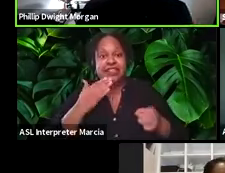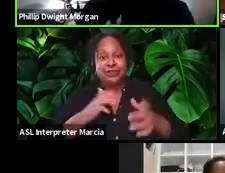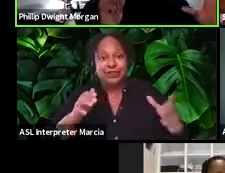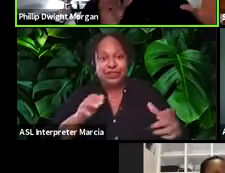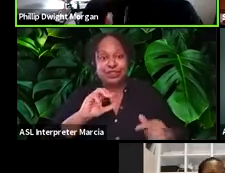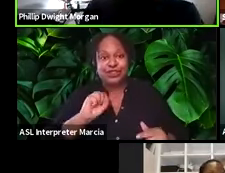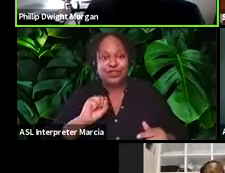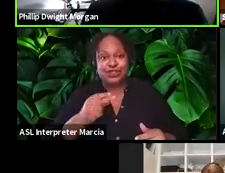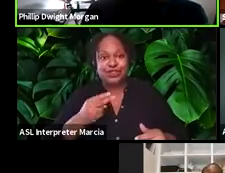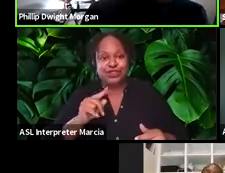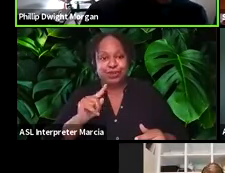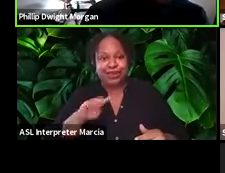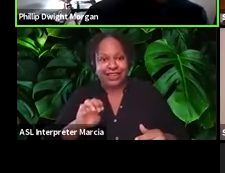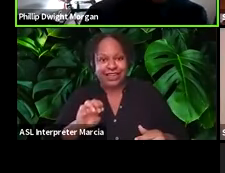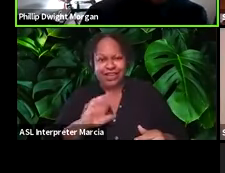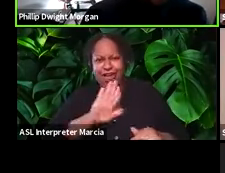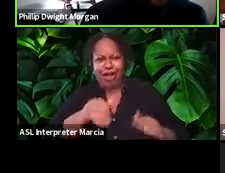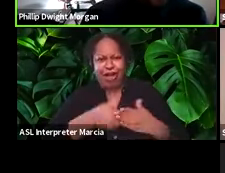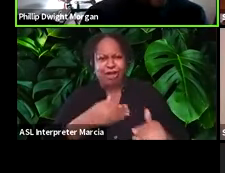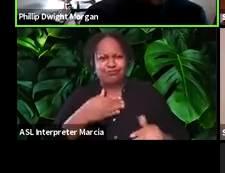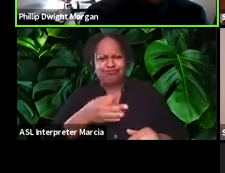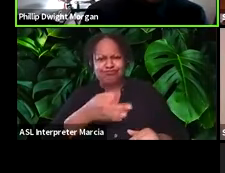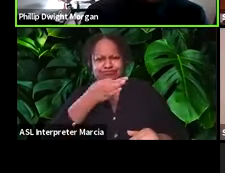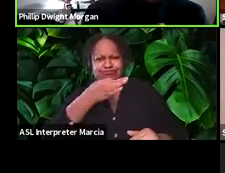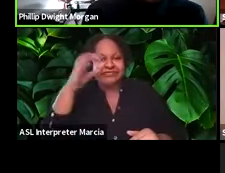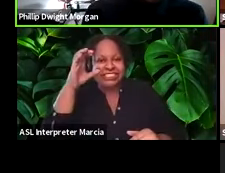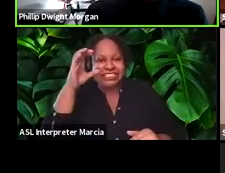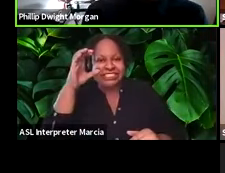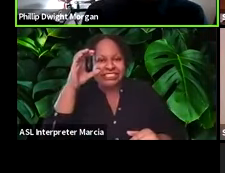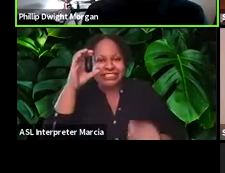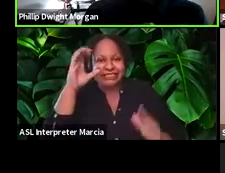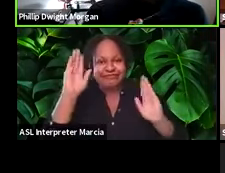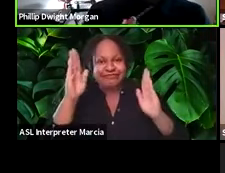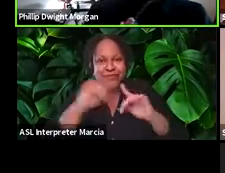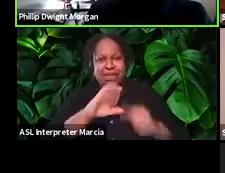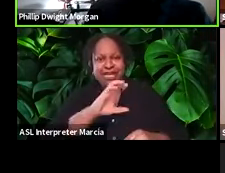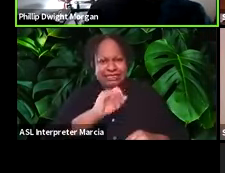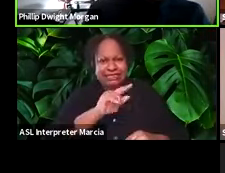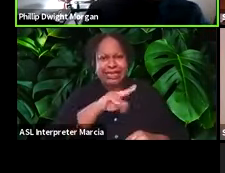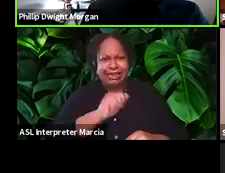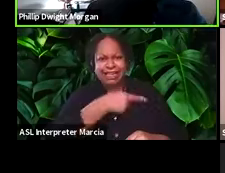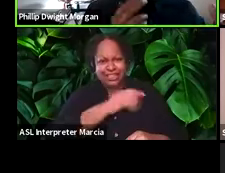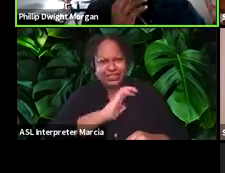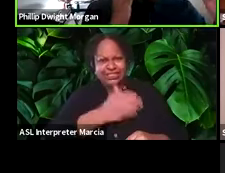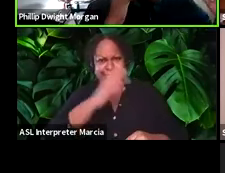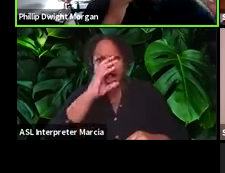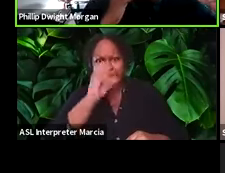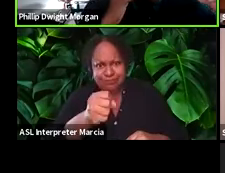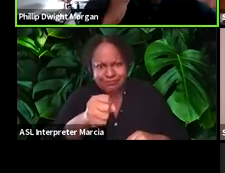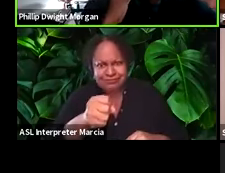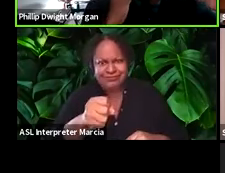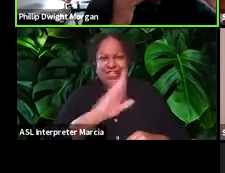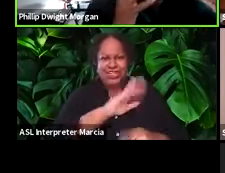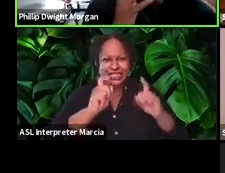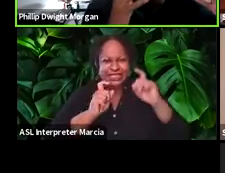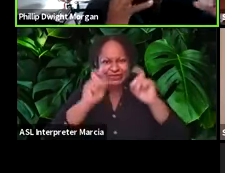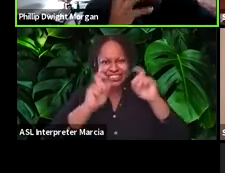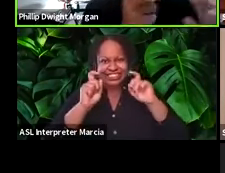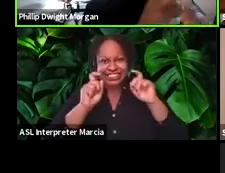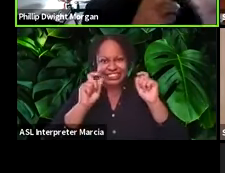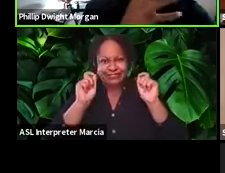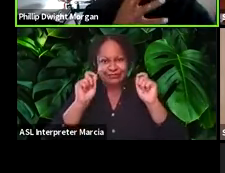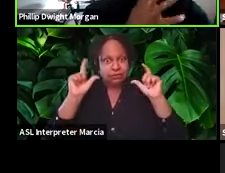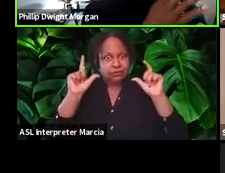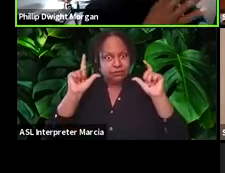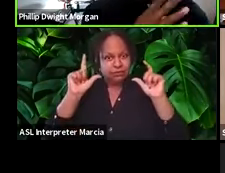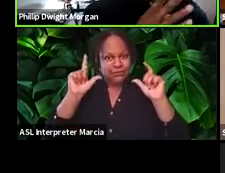All of you are incredible listeners, and I saw you all nodding, but Celina, you seem particularly engaged. There was this elected